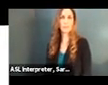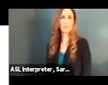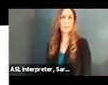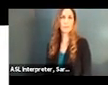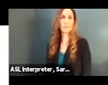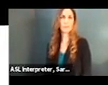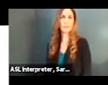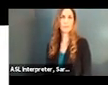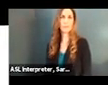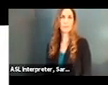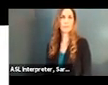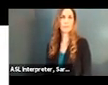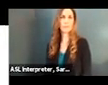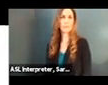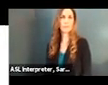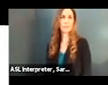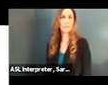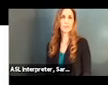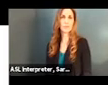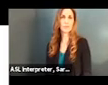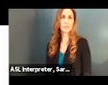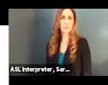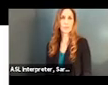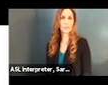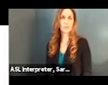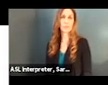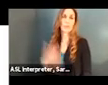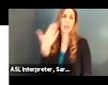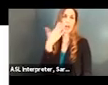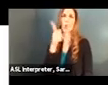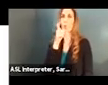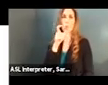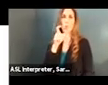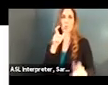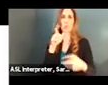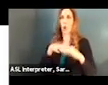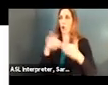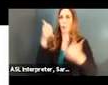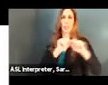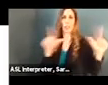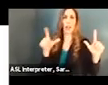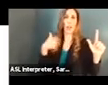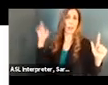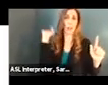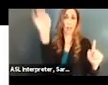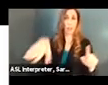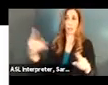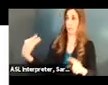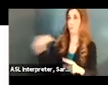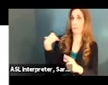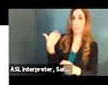So just, Alana, I don't have who's assigned what slide, so I'm going to keep going until you tell me to stop. Perfect.